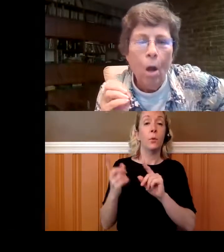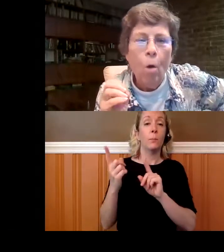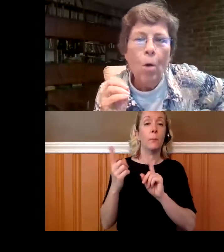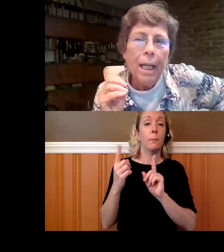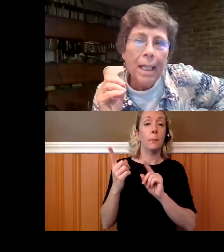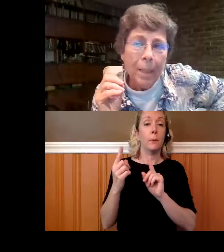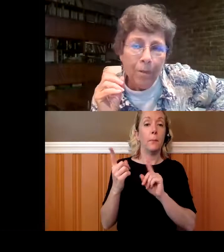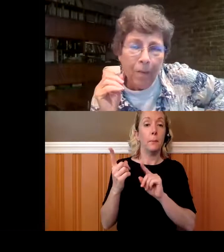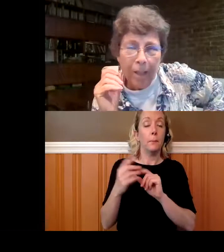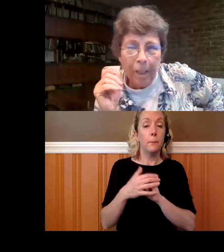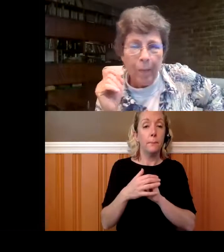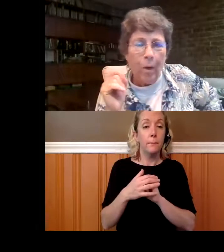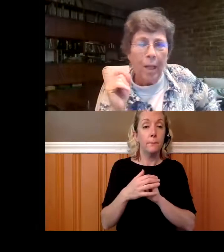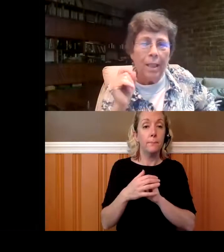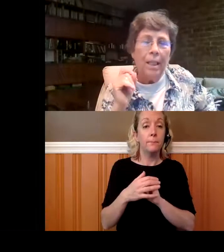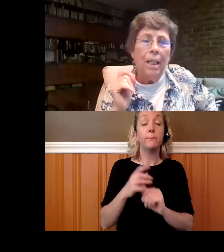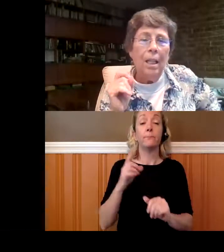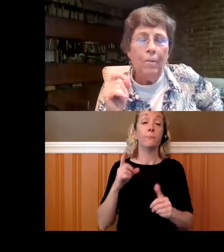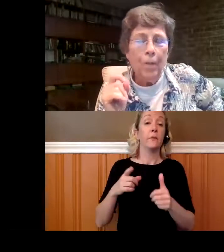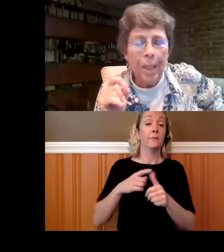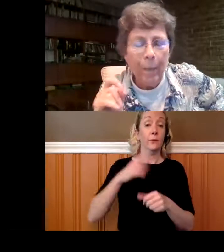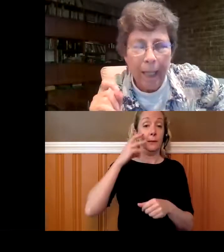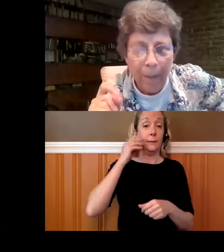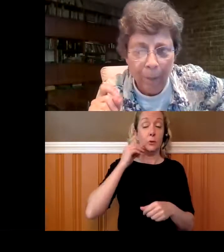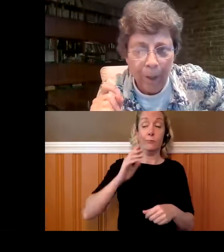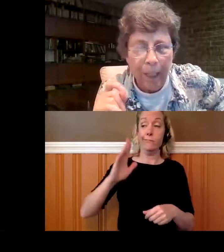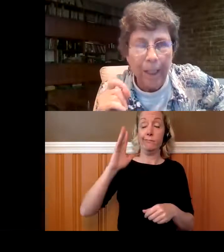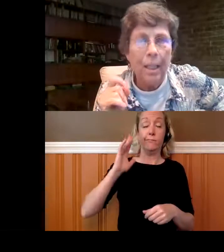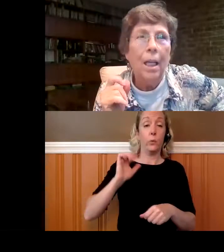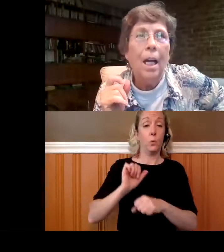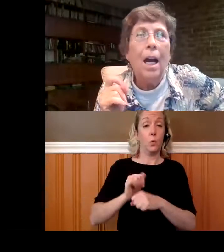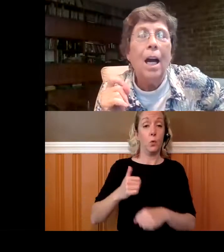time I came up with this, I was working with a young man,